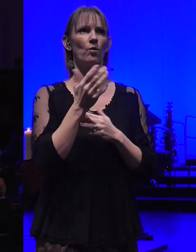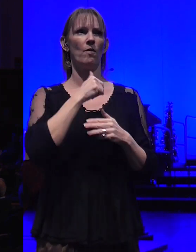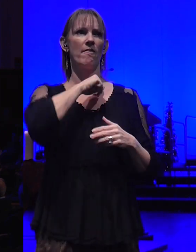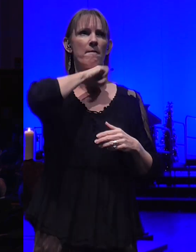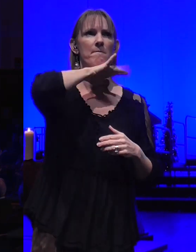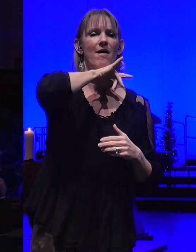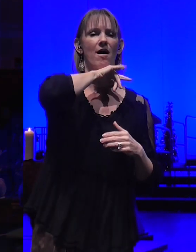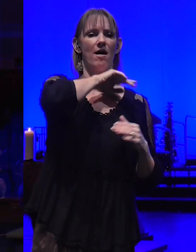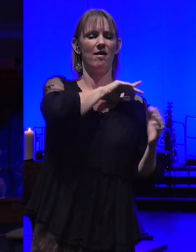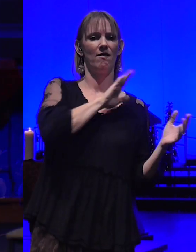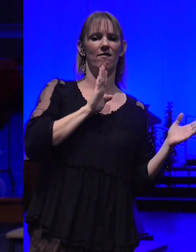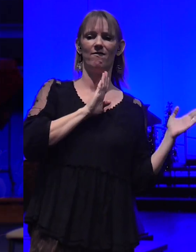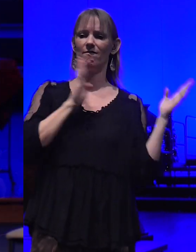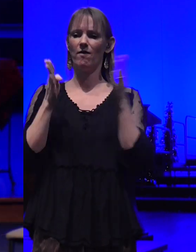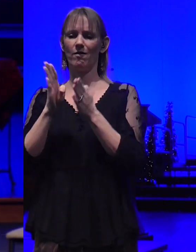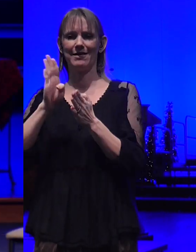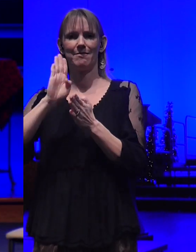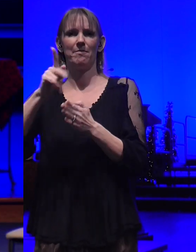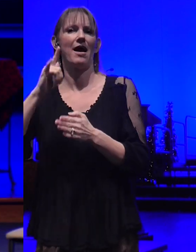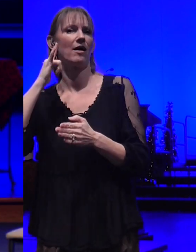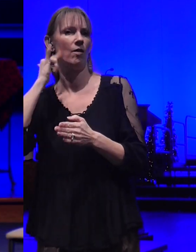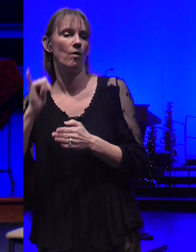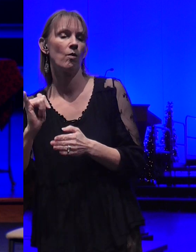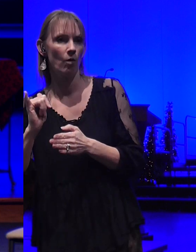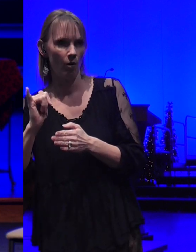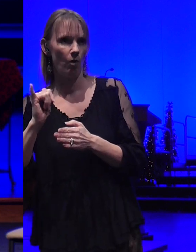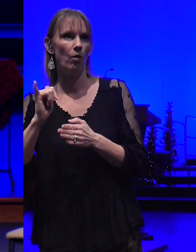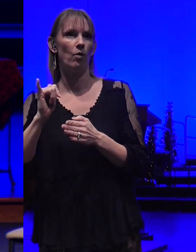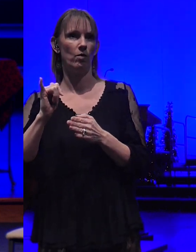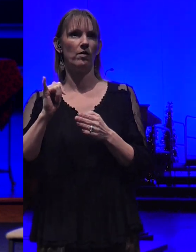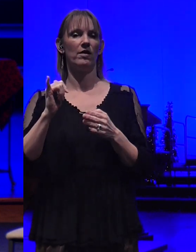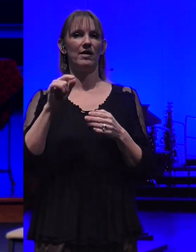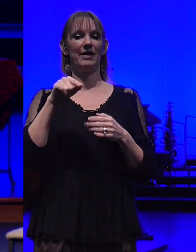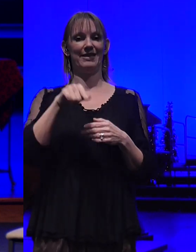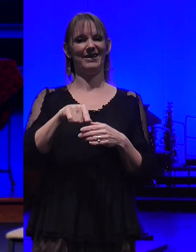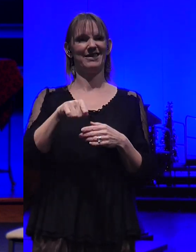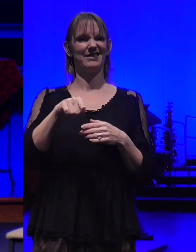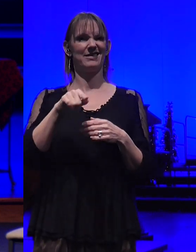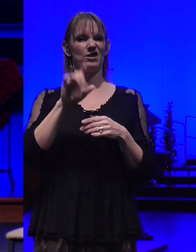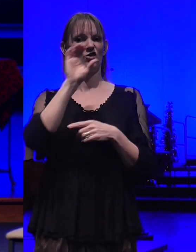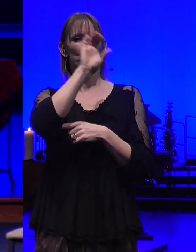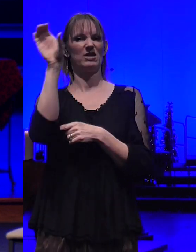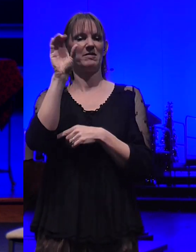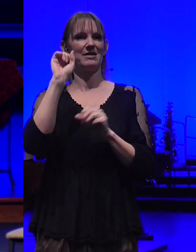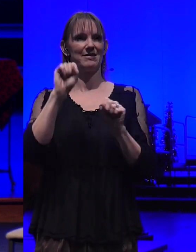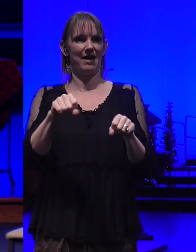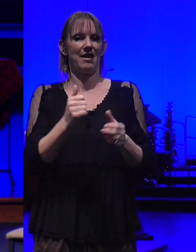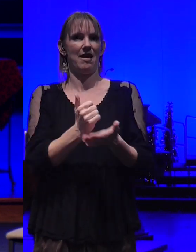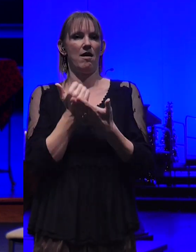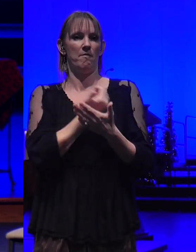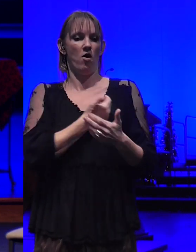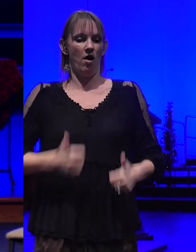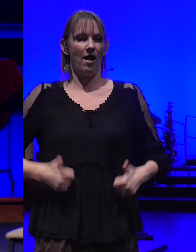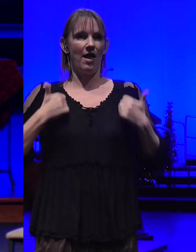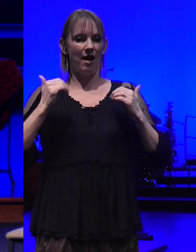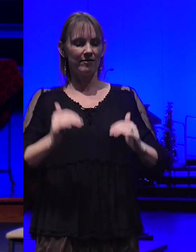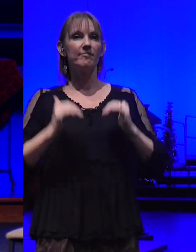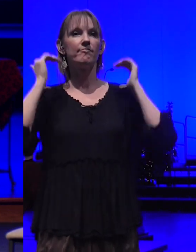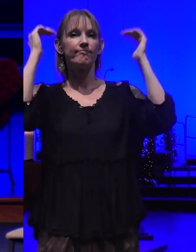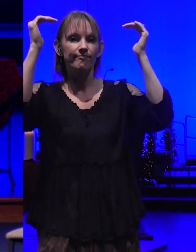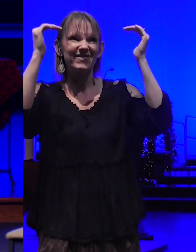gold, that can, in this soul of Christmas, exalt and uplift our lives. This